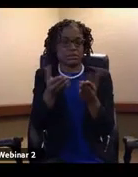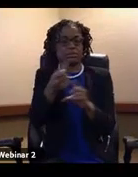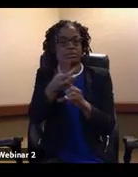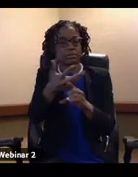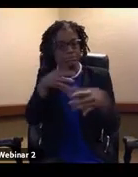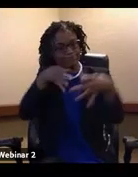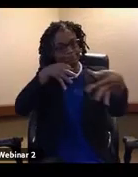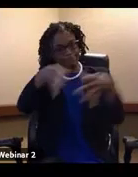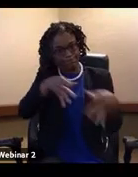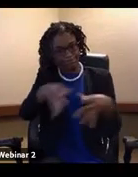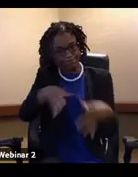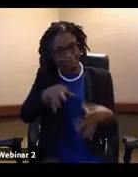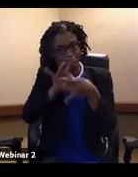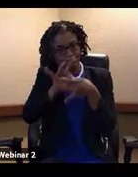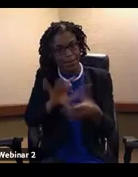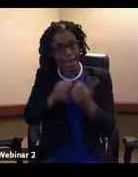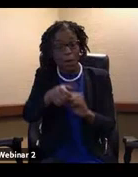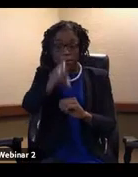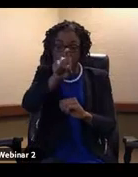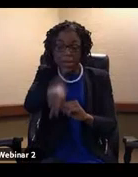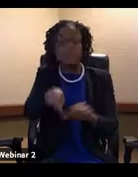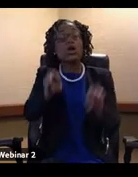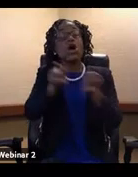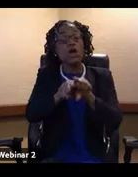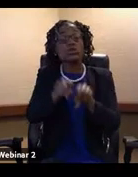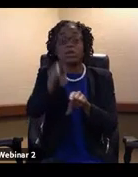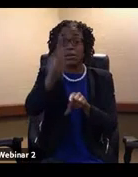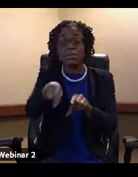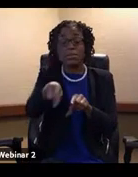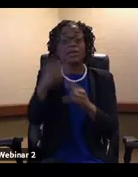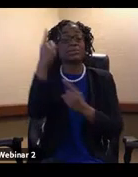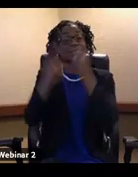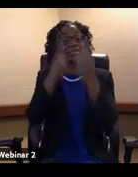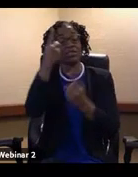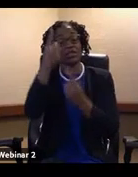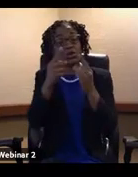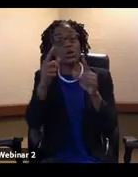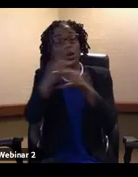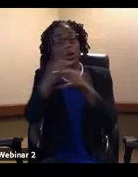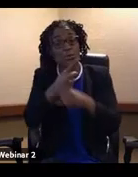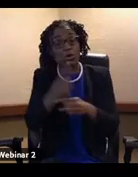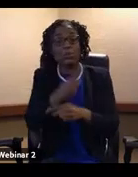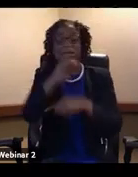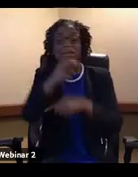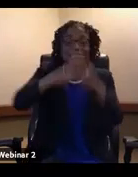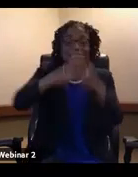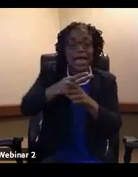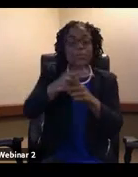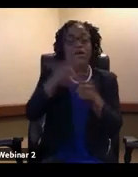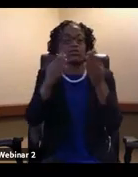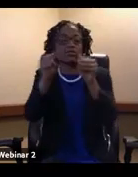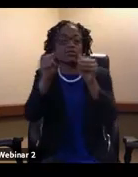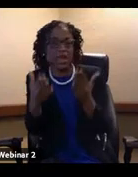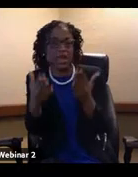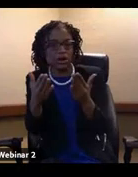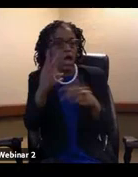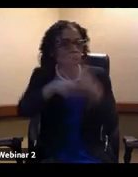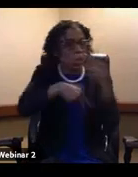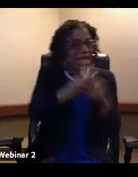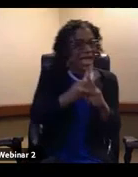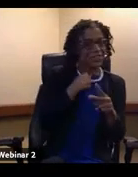it. Also, applicants should consider the focus of the proposed project and the appropriate type of victim service provider. For